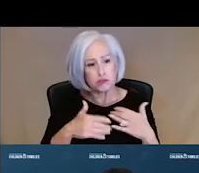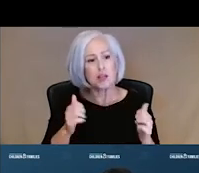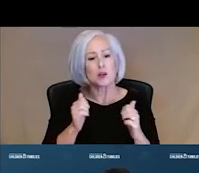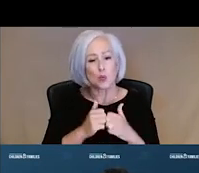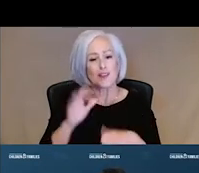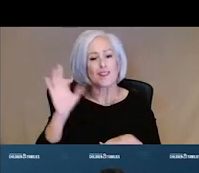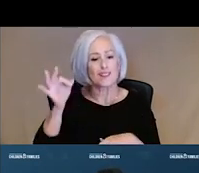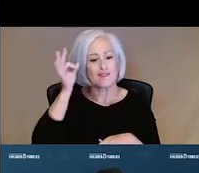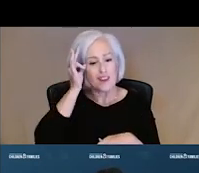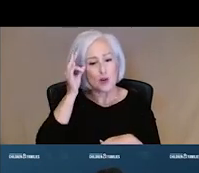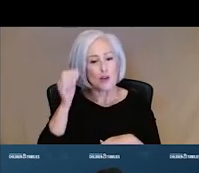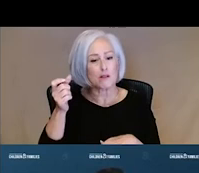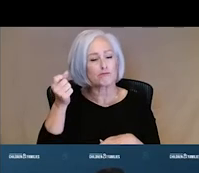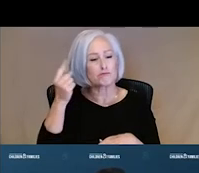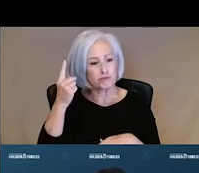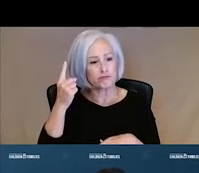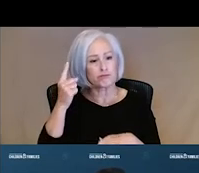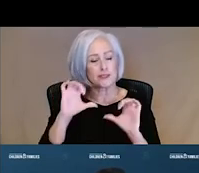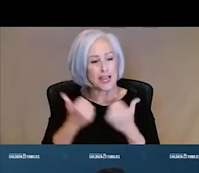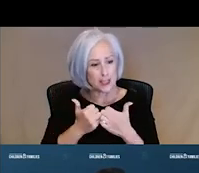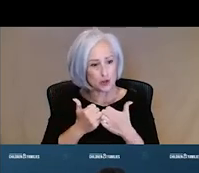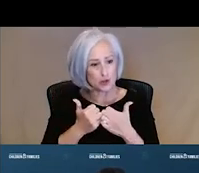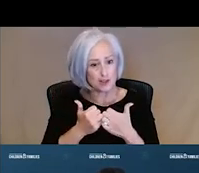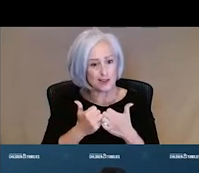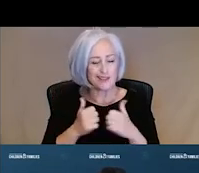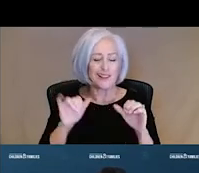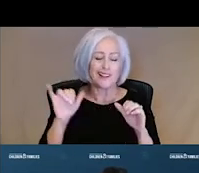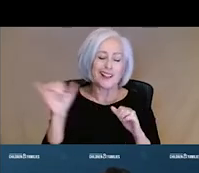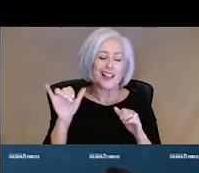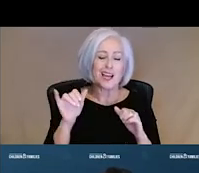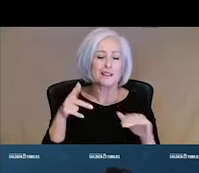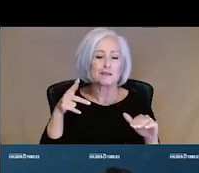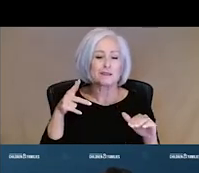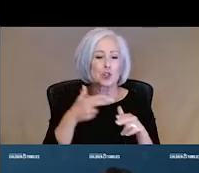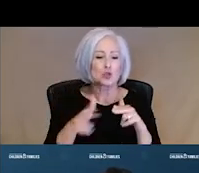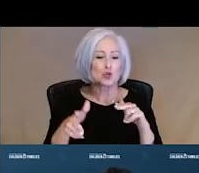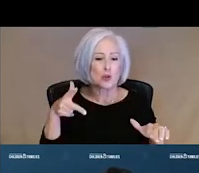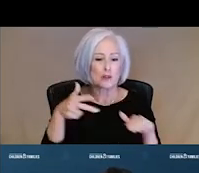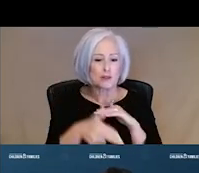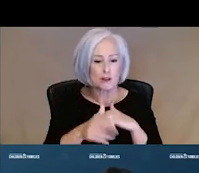Think of it as a shortcut negotiated rate preset at 10%.